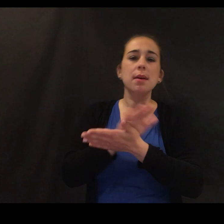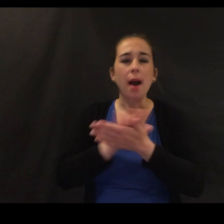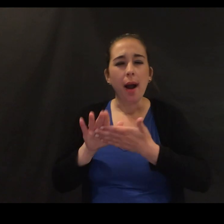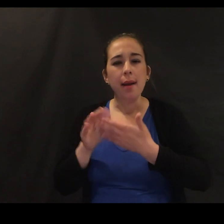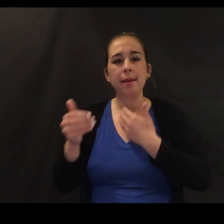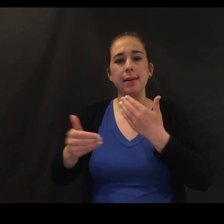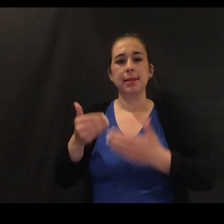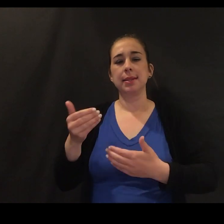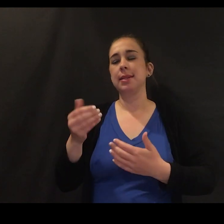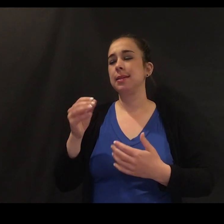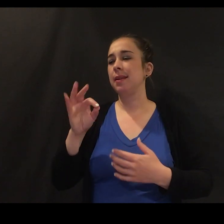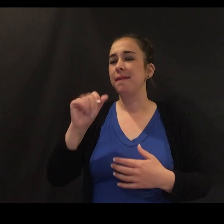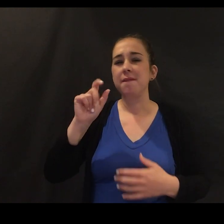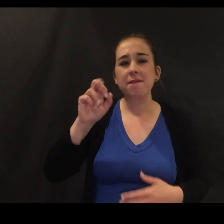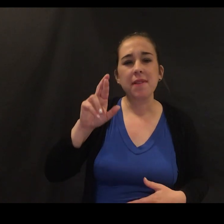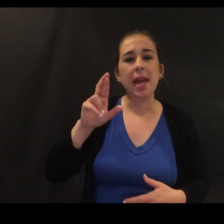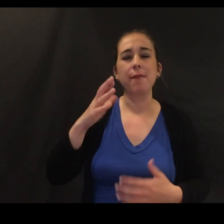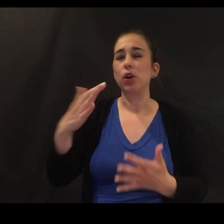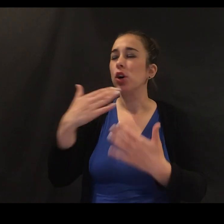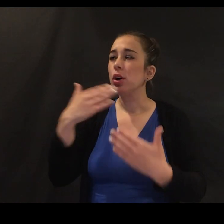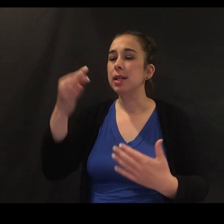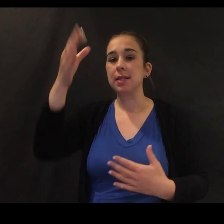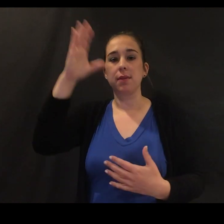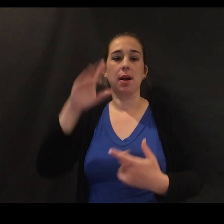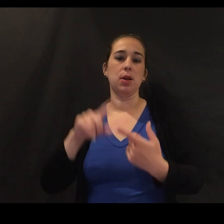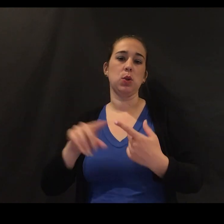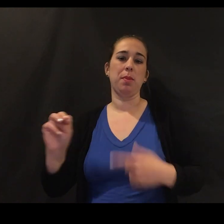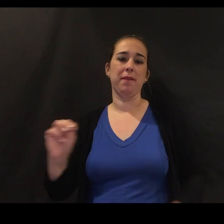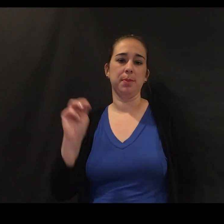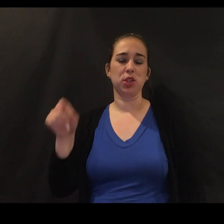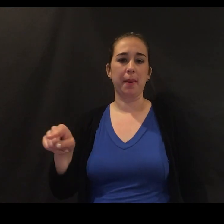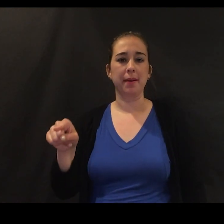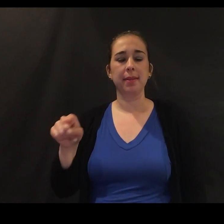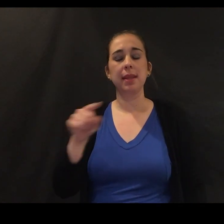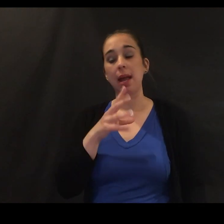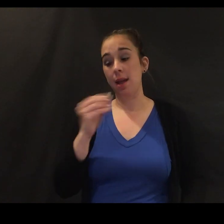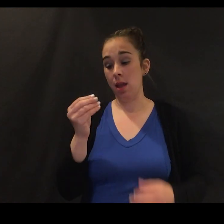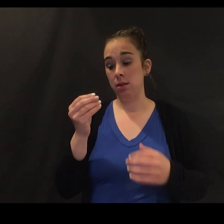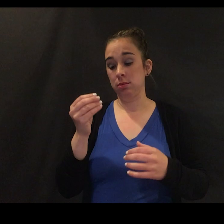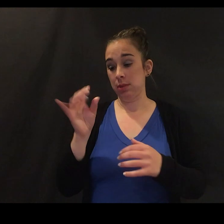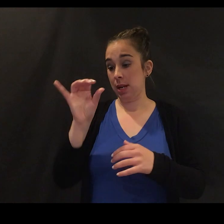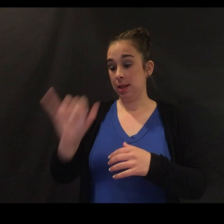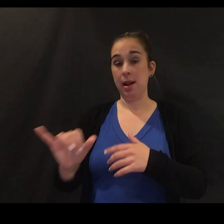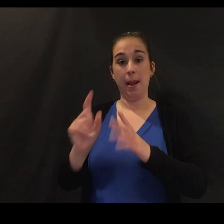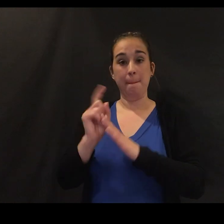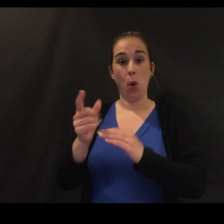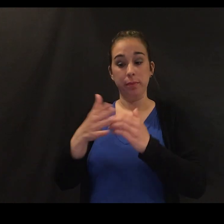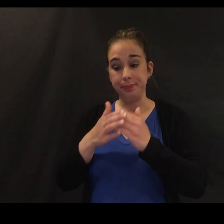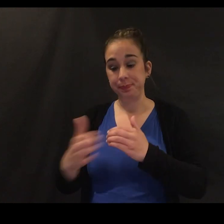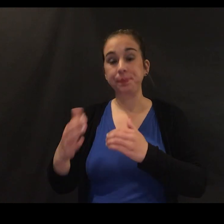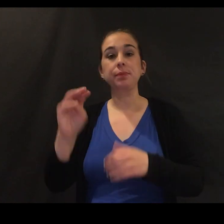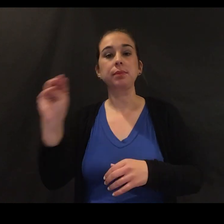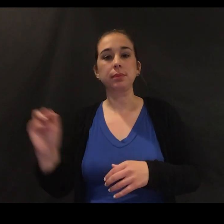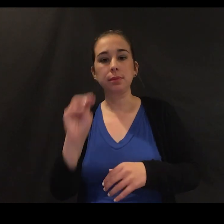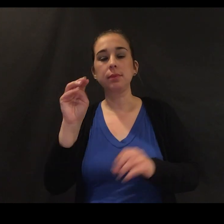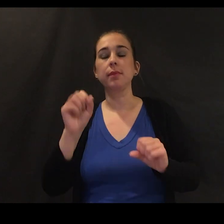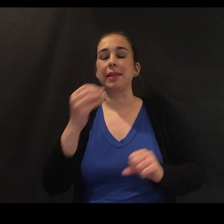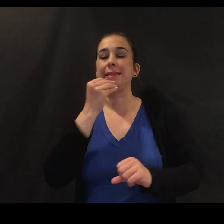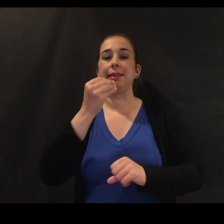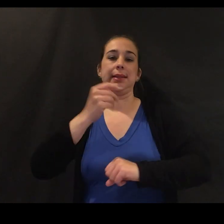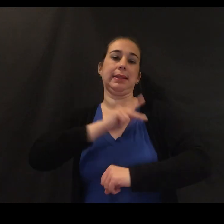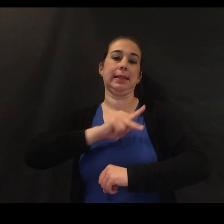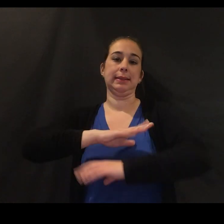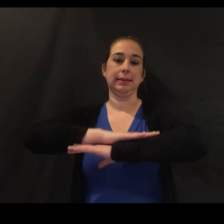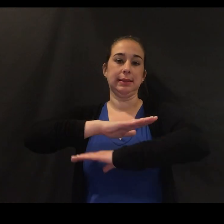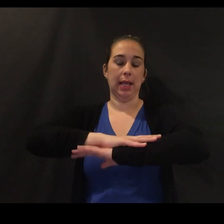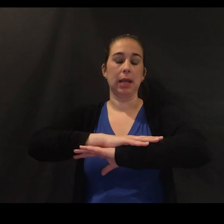the goodness of God to Mephibosheth. And from that time forward, Mephibosheth ate at the king's table, and his